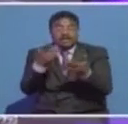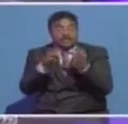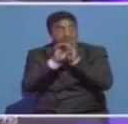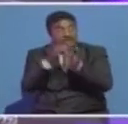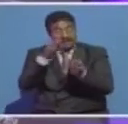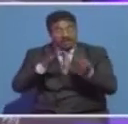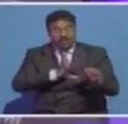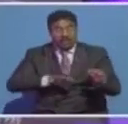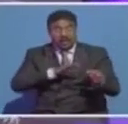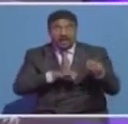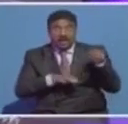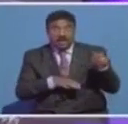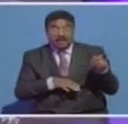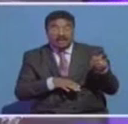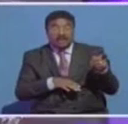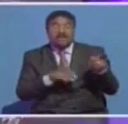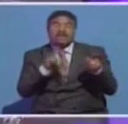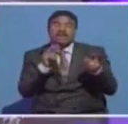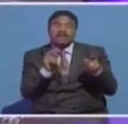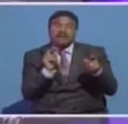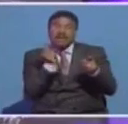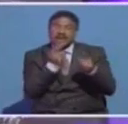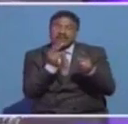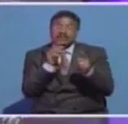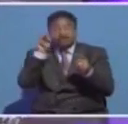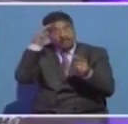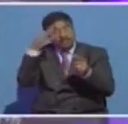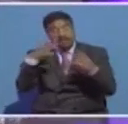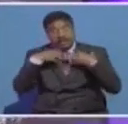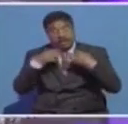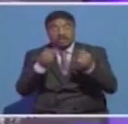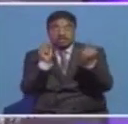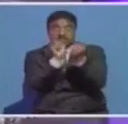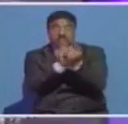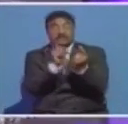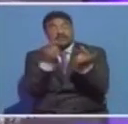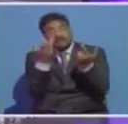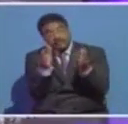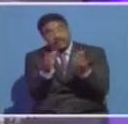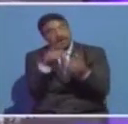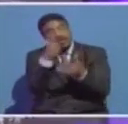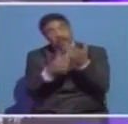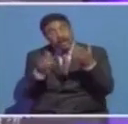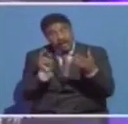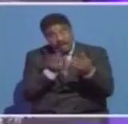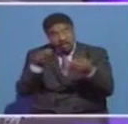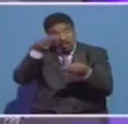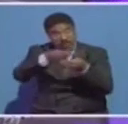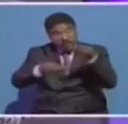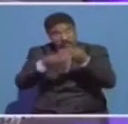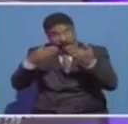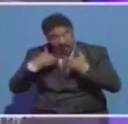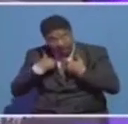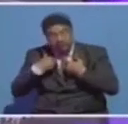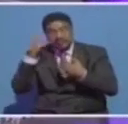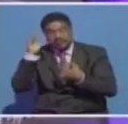related. So we'll let Ministry of Health take the lead. So whatever contributions we have are passed on to the